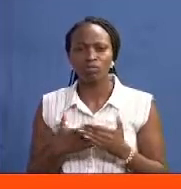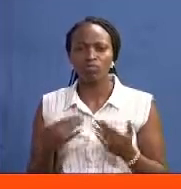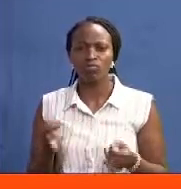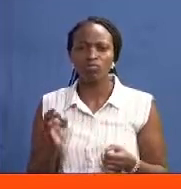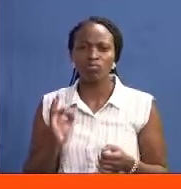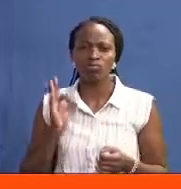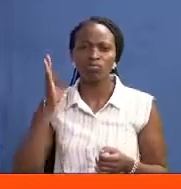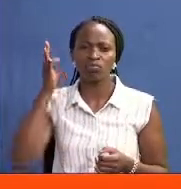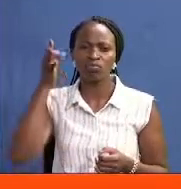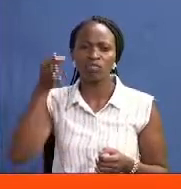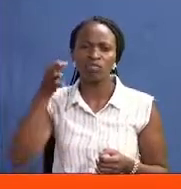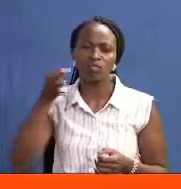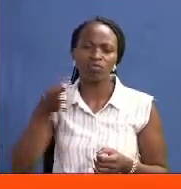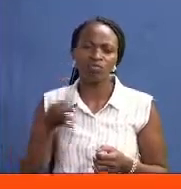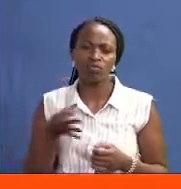can only